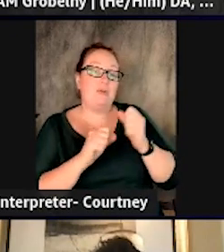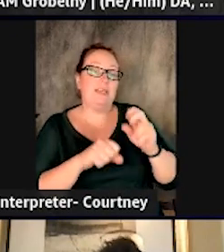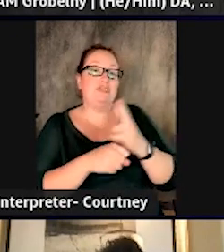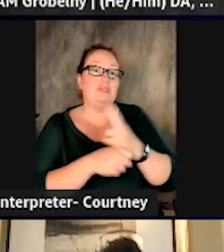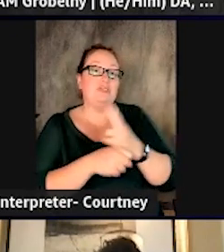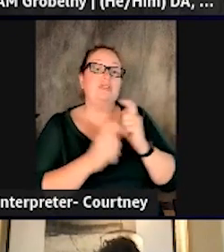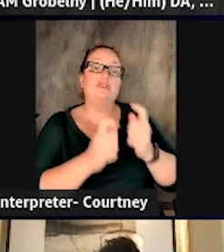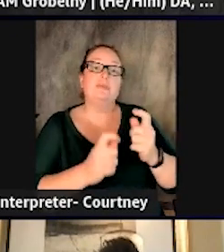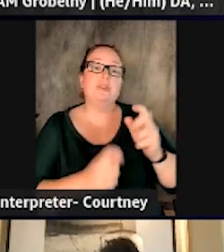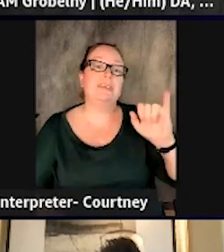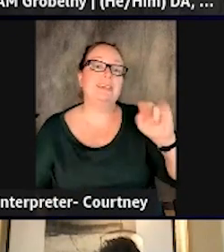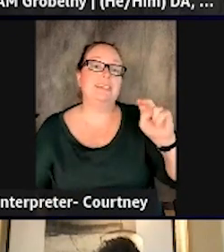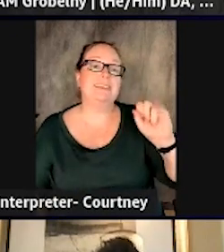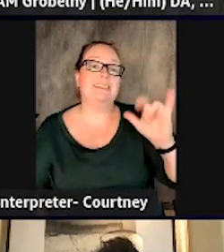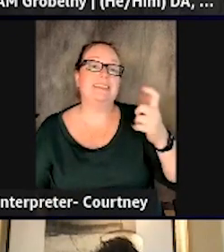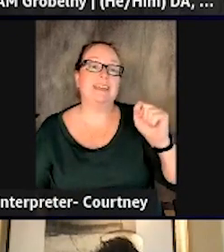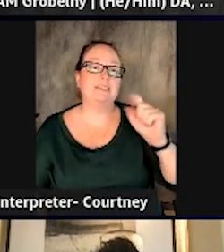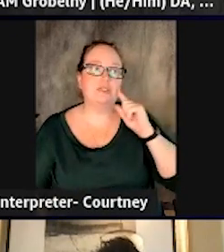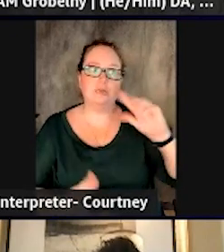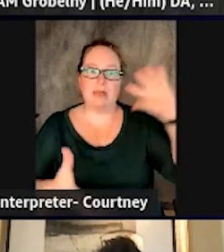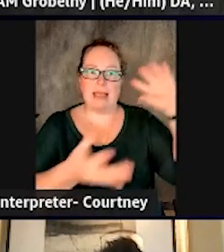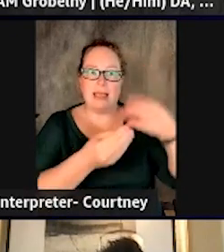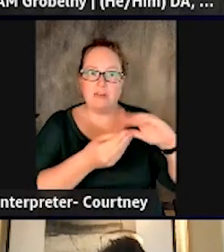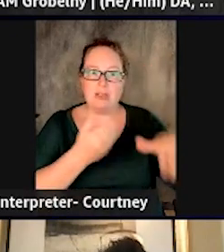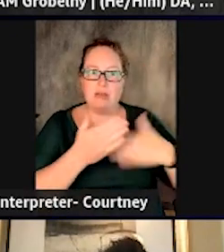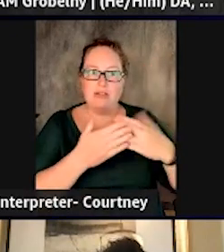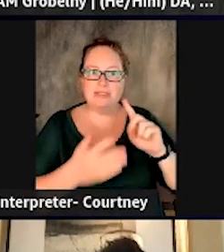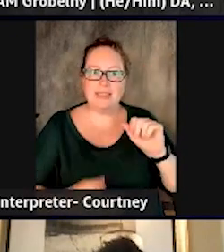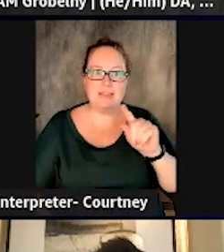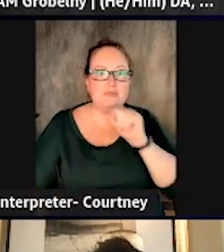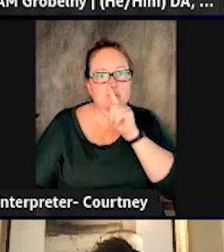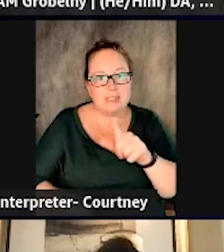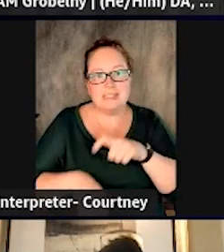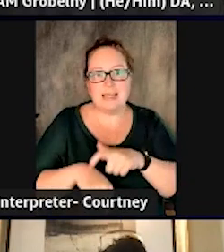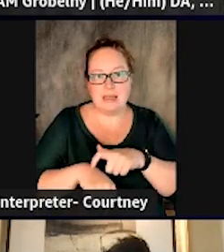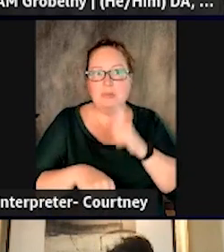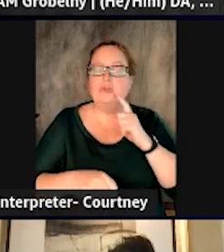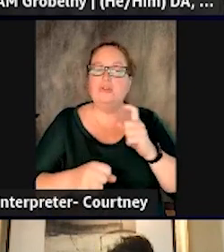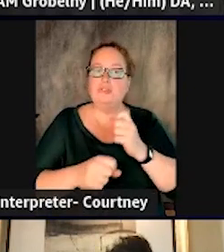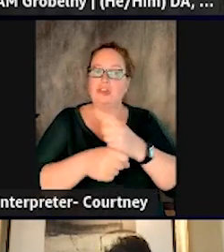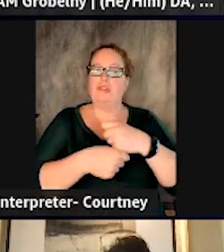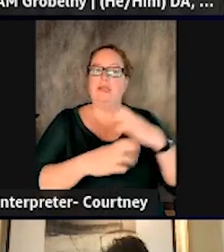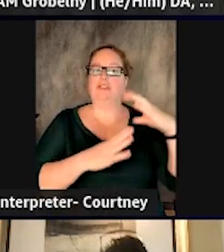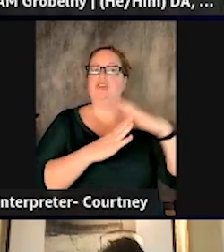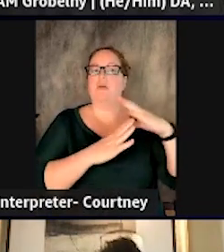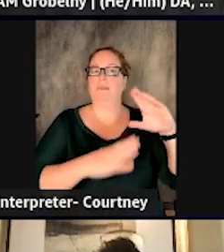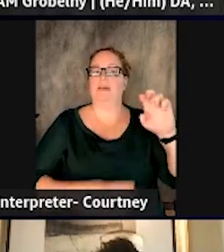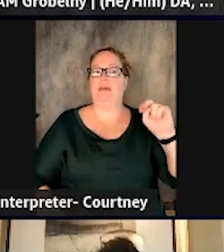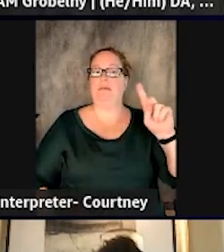to aggregate all of this data in real time to generate top N reports.